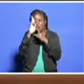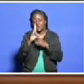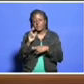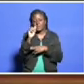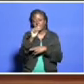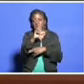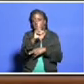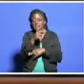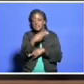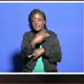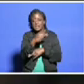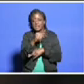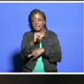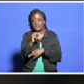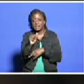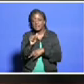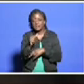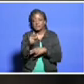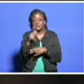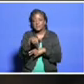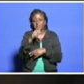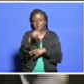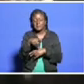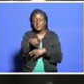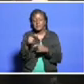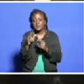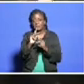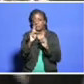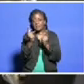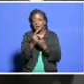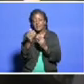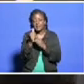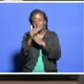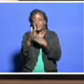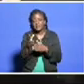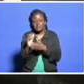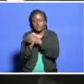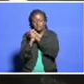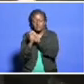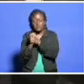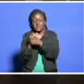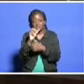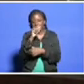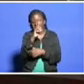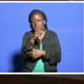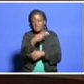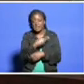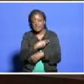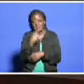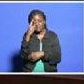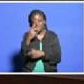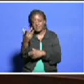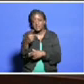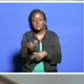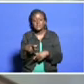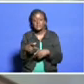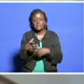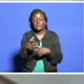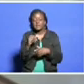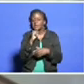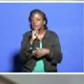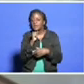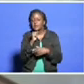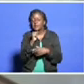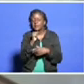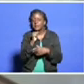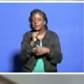Progressive Liberal Party leader Philip Brave Davis credits the heroic Adie Hanna for his invaluable contribution to national development.